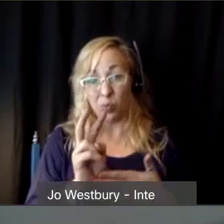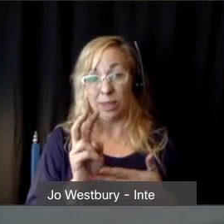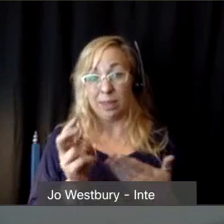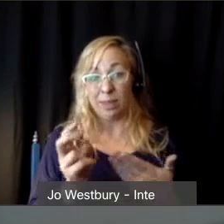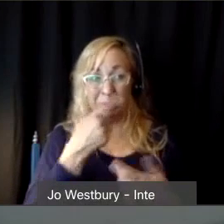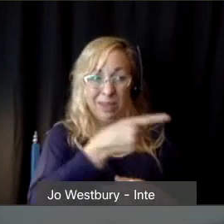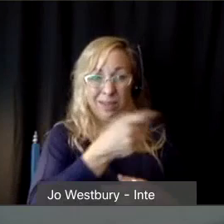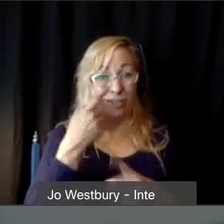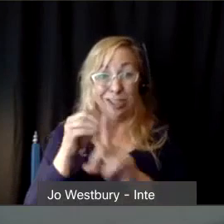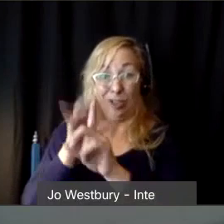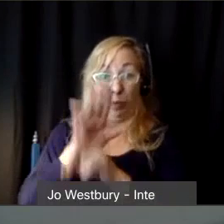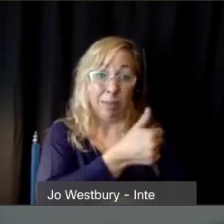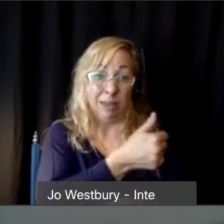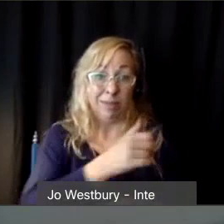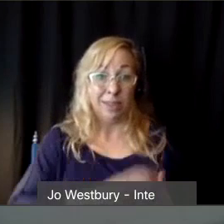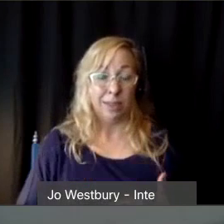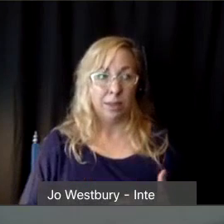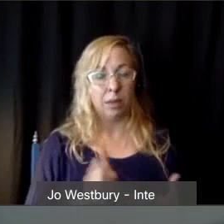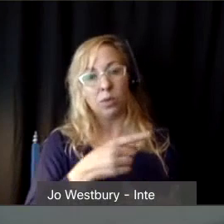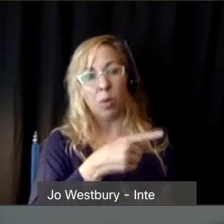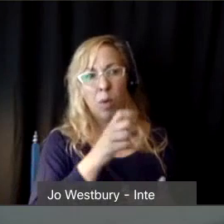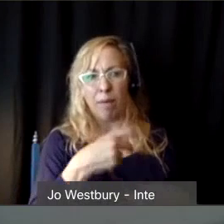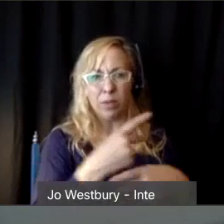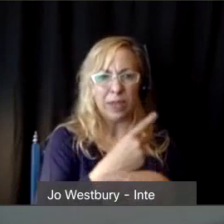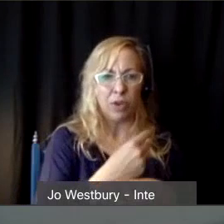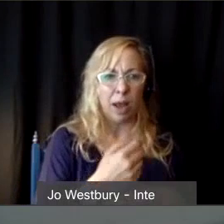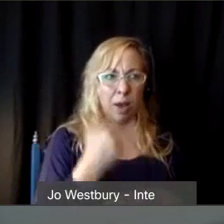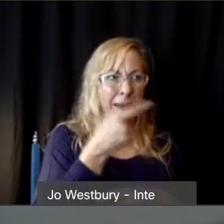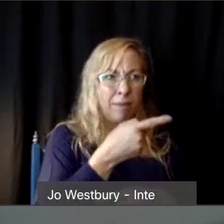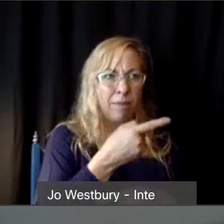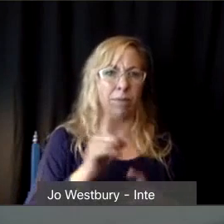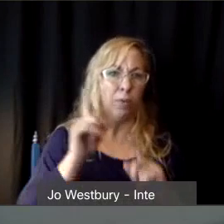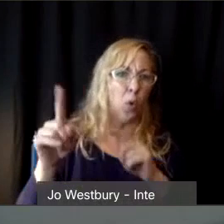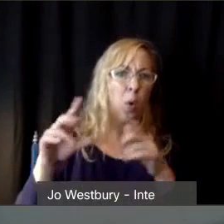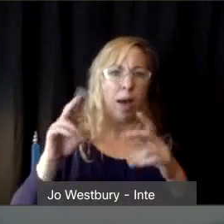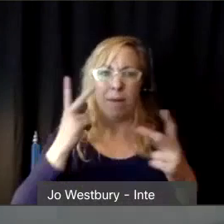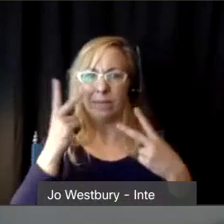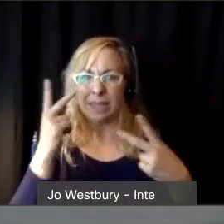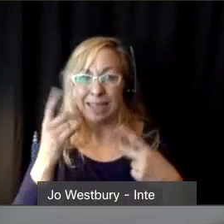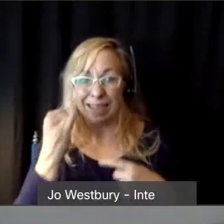what the decisions of the people around you would be should you go on the visit.